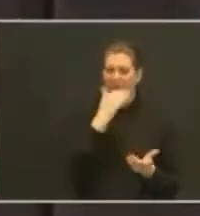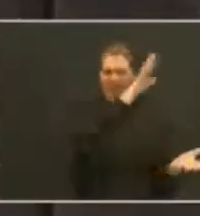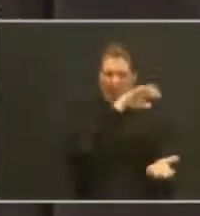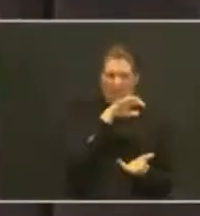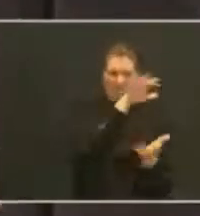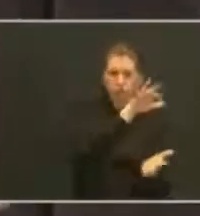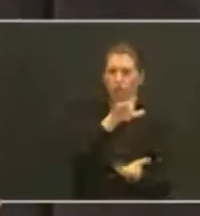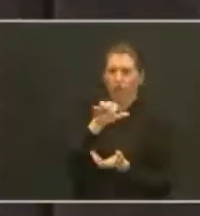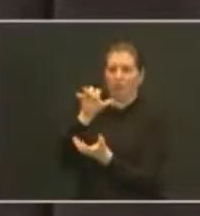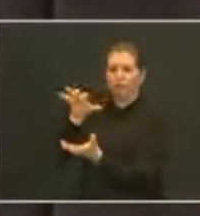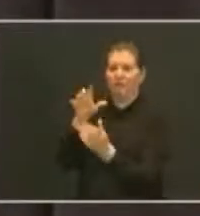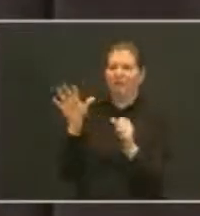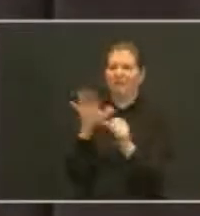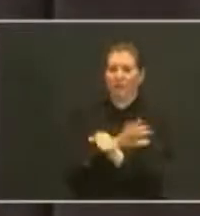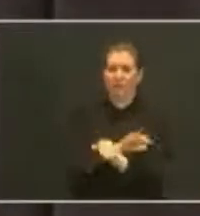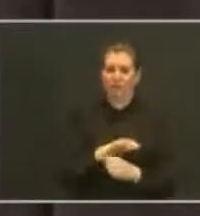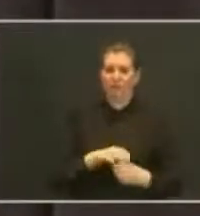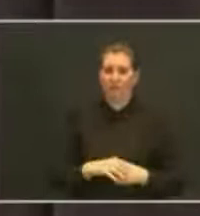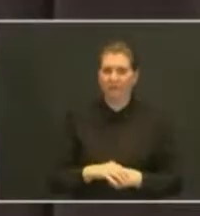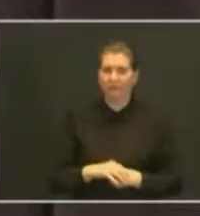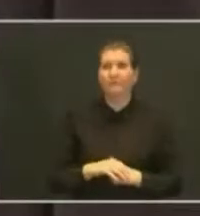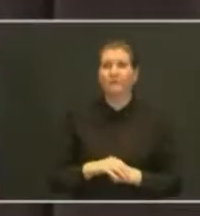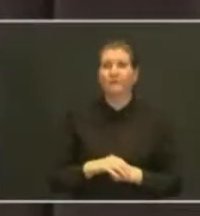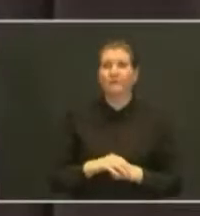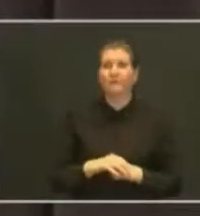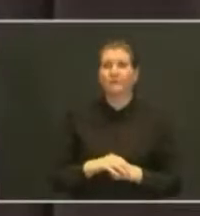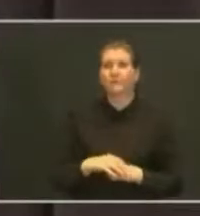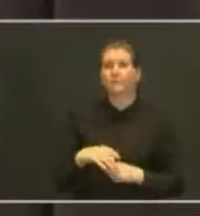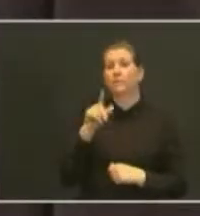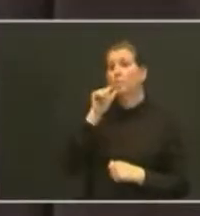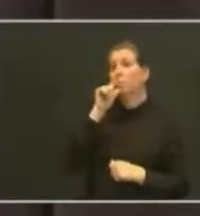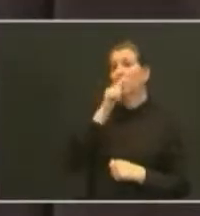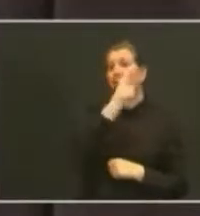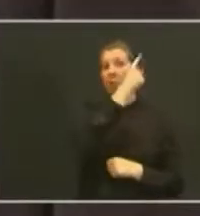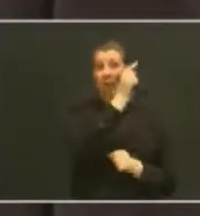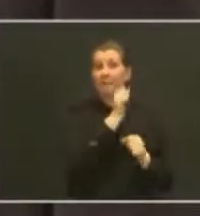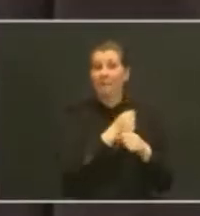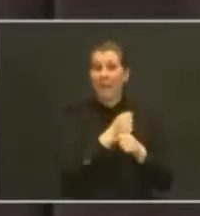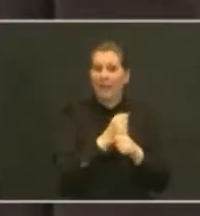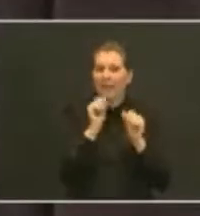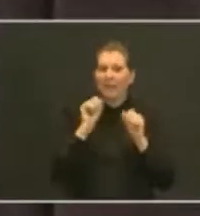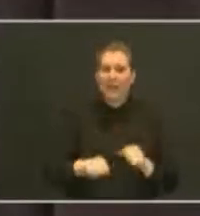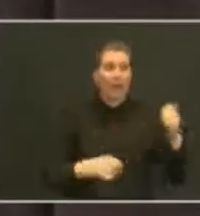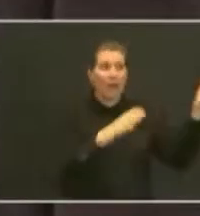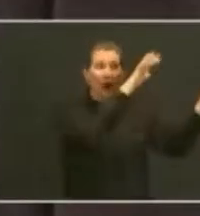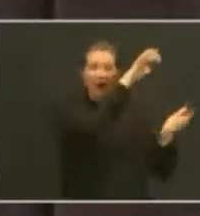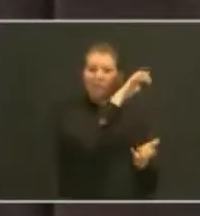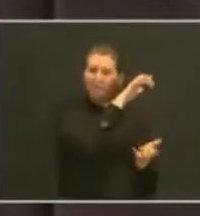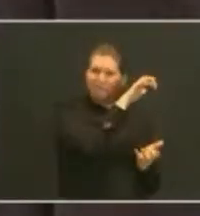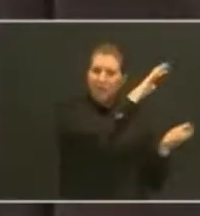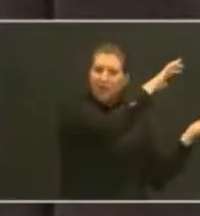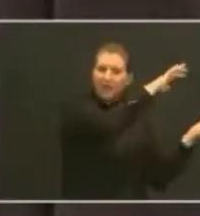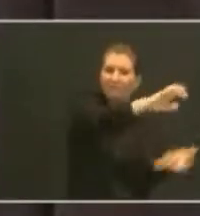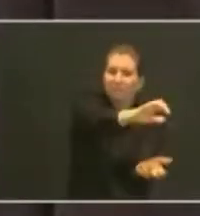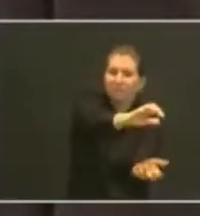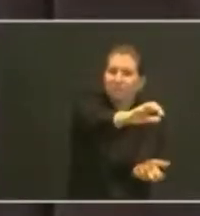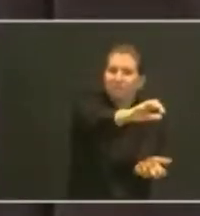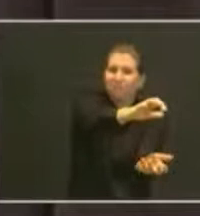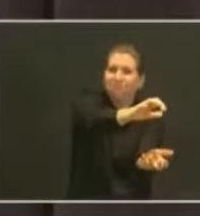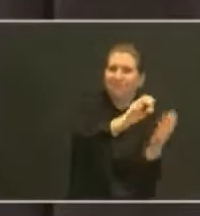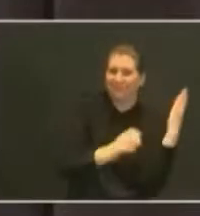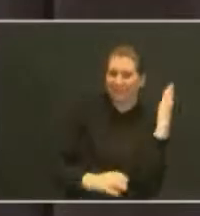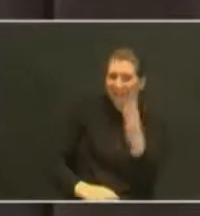is shipped directly there from the manufacturers. When we take that redistribution